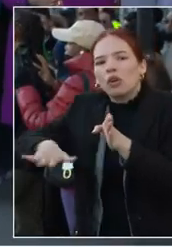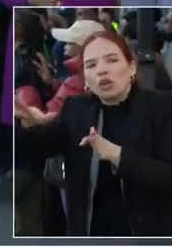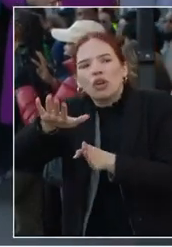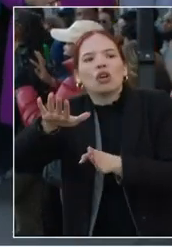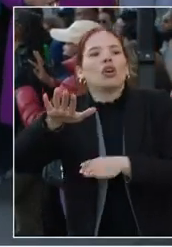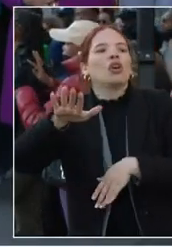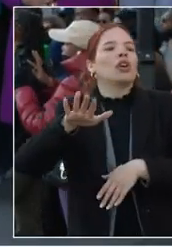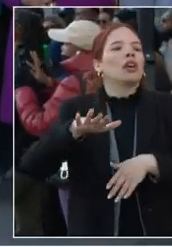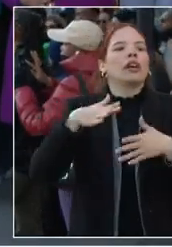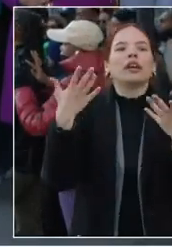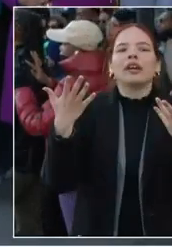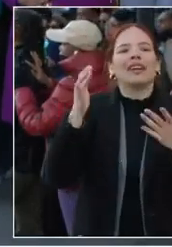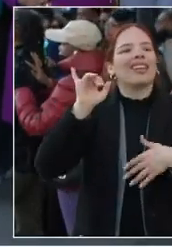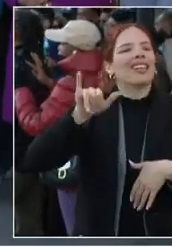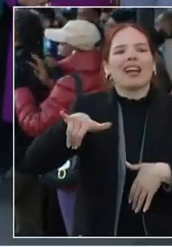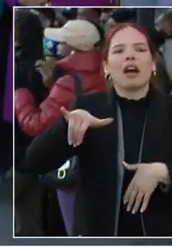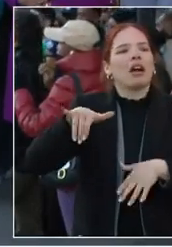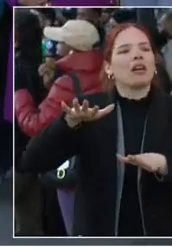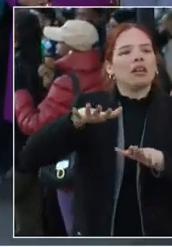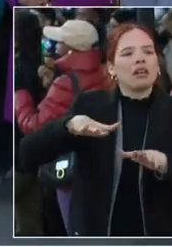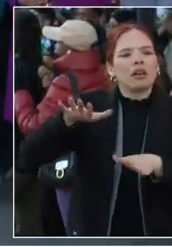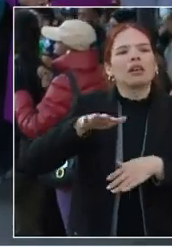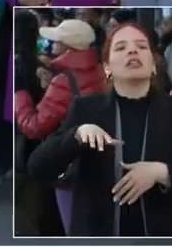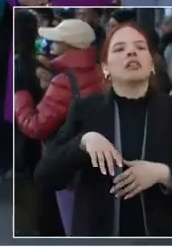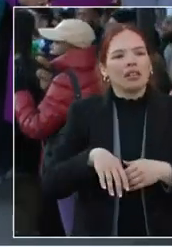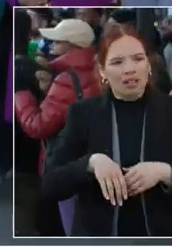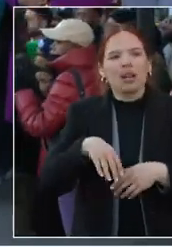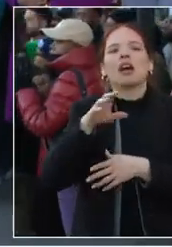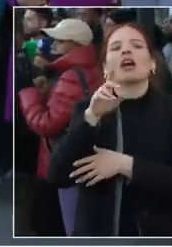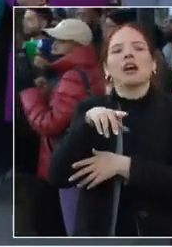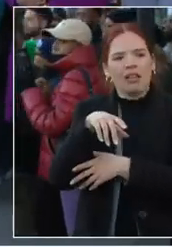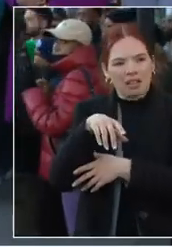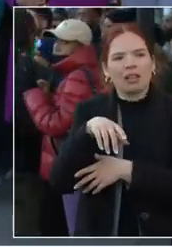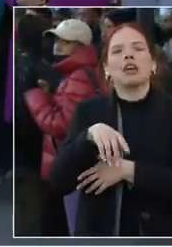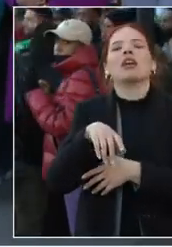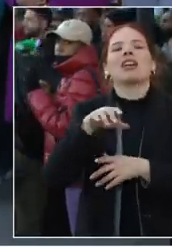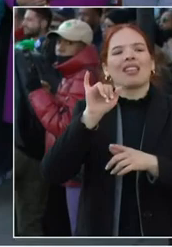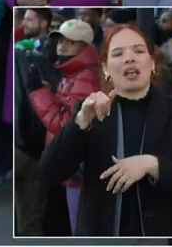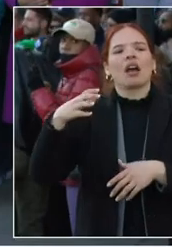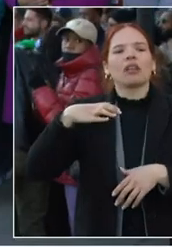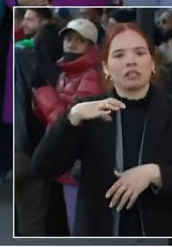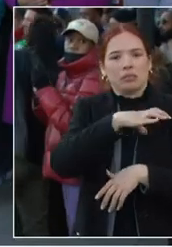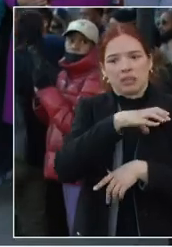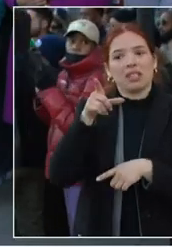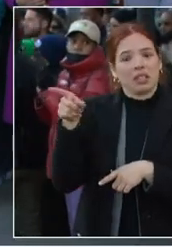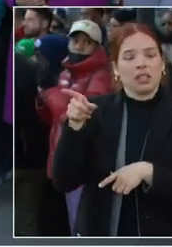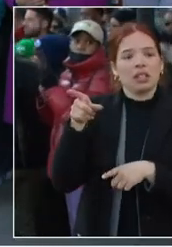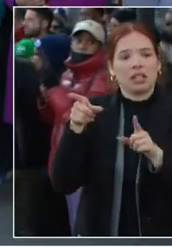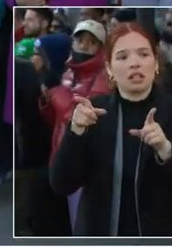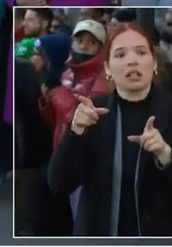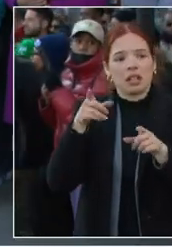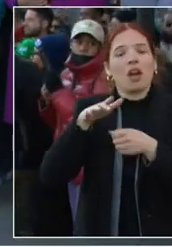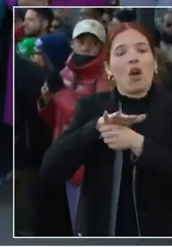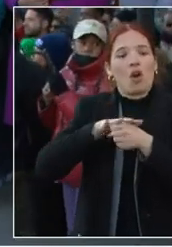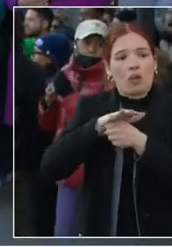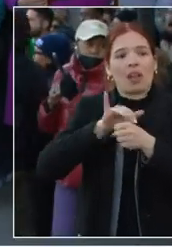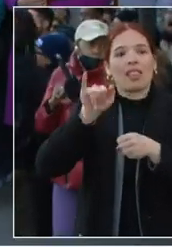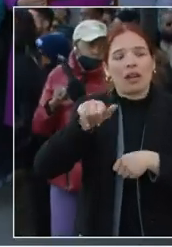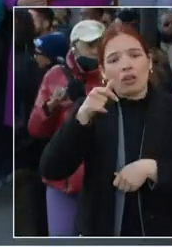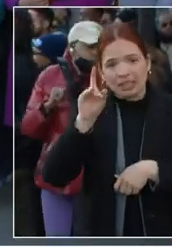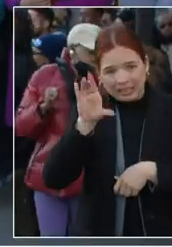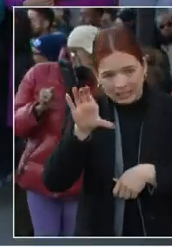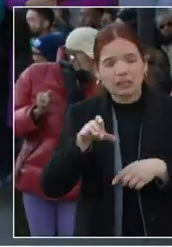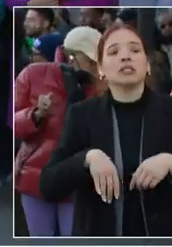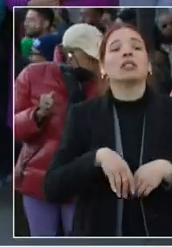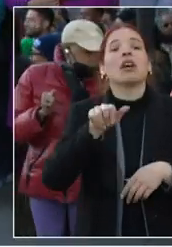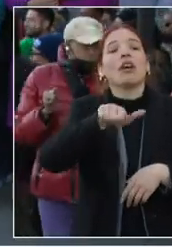here as well. We will have an opportunity to take a few questions, and then we